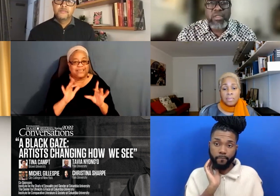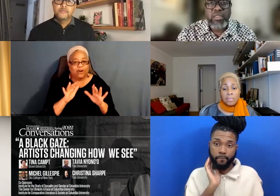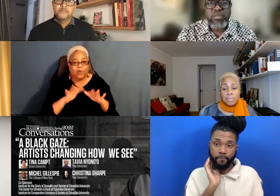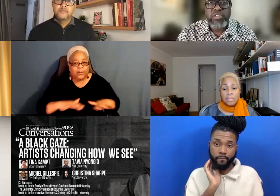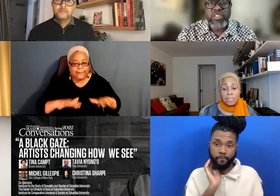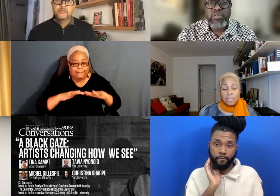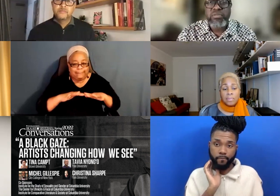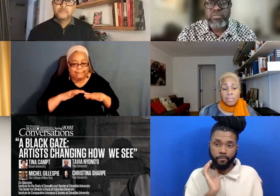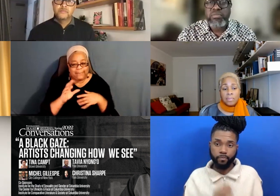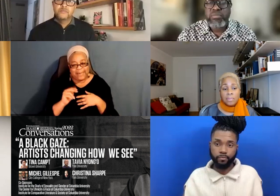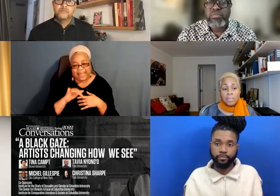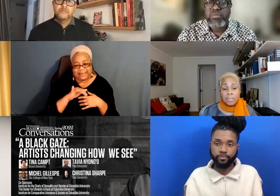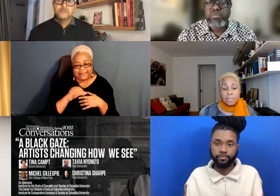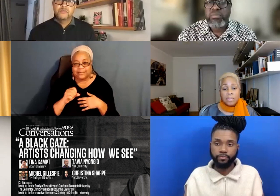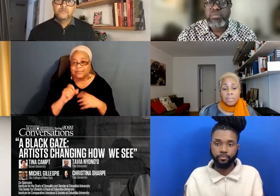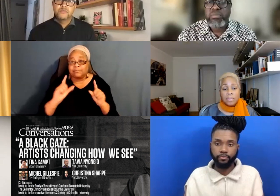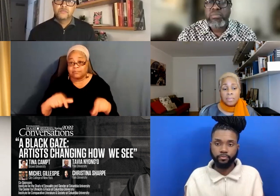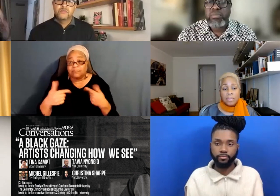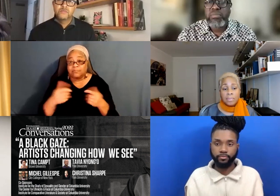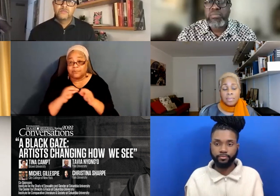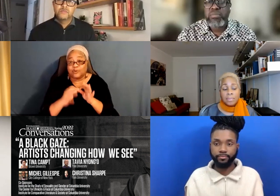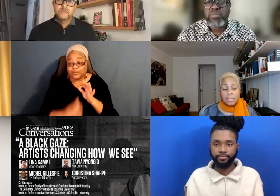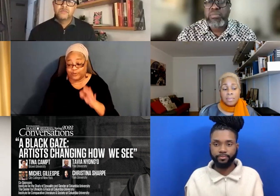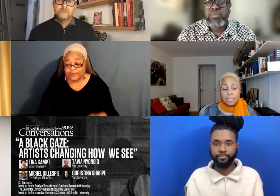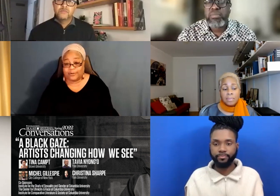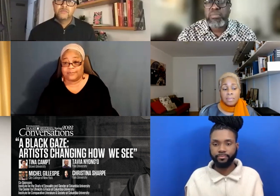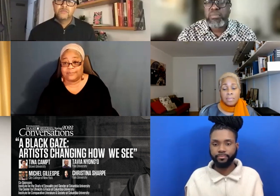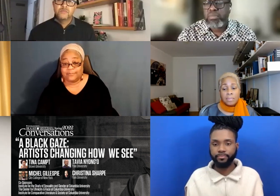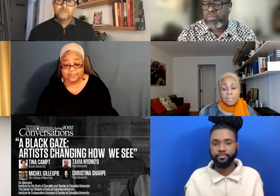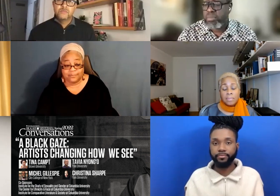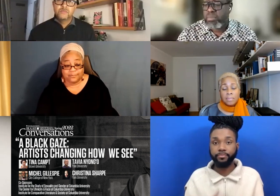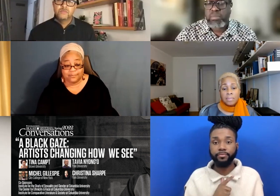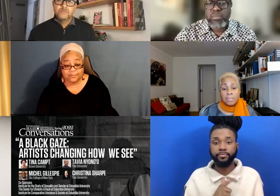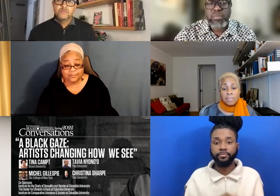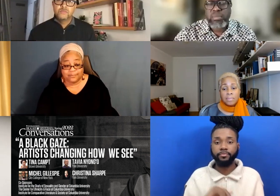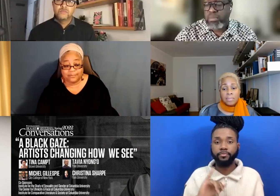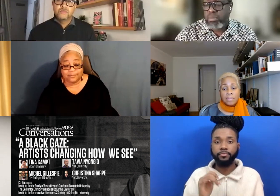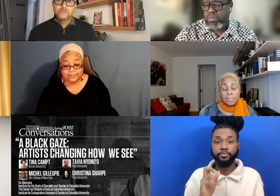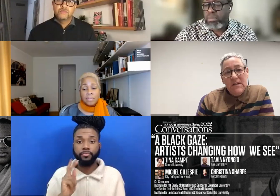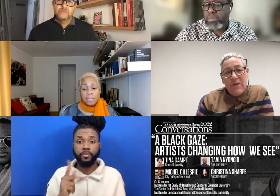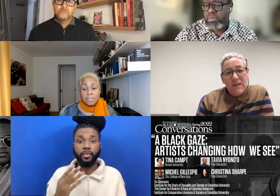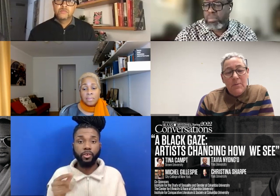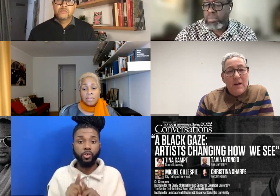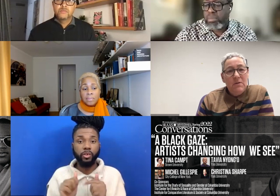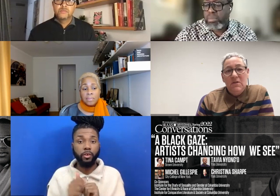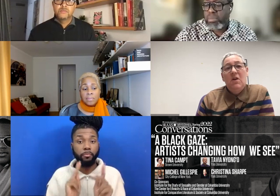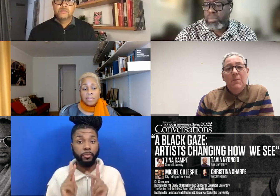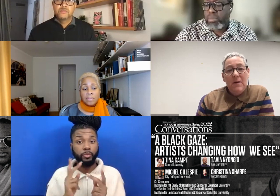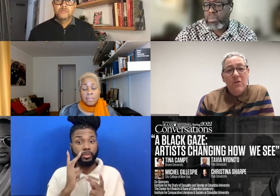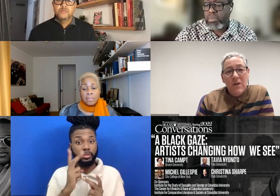Yeah, I hear you. That's so great. It's also, there's a way in which people just read the photographs as if they're